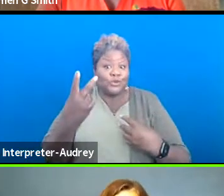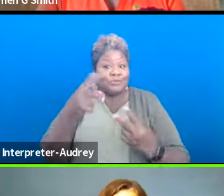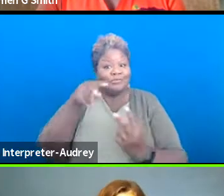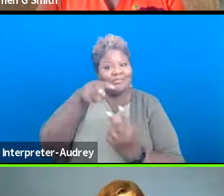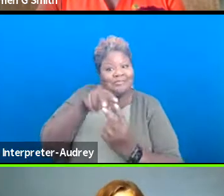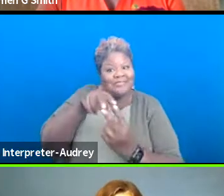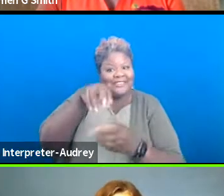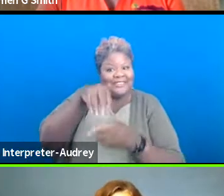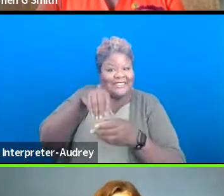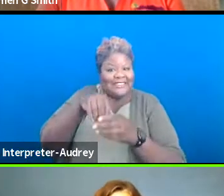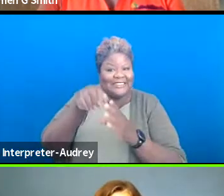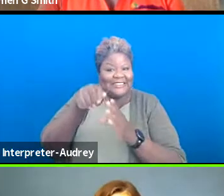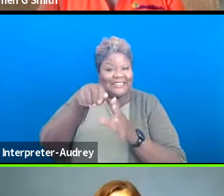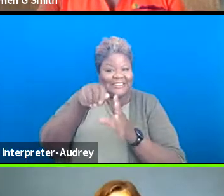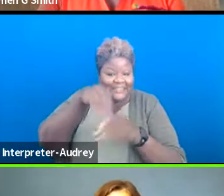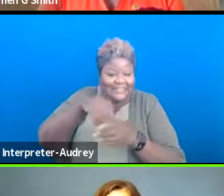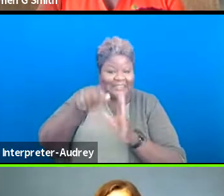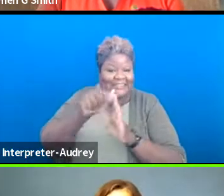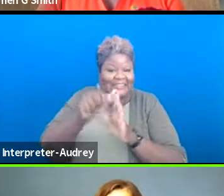state now.